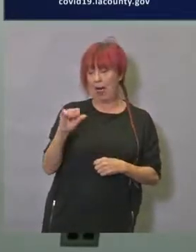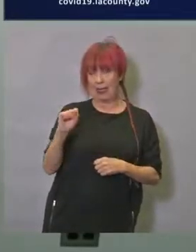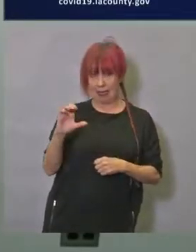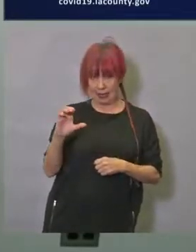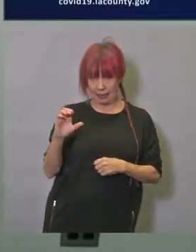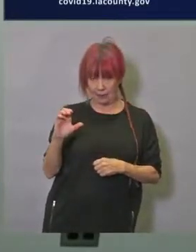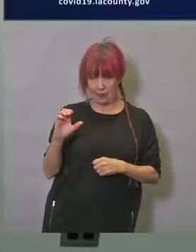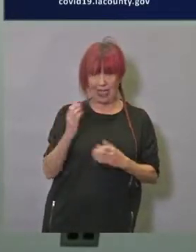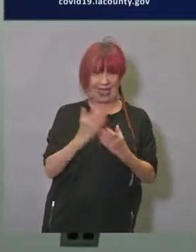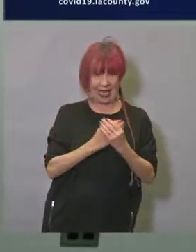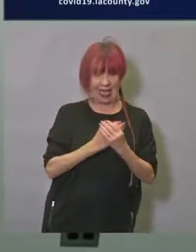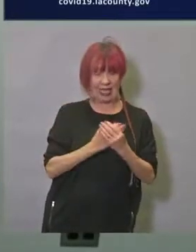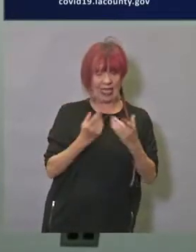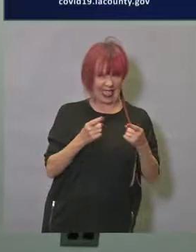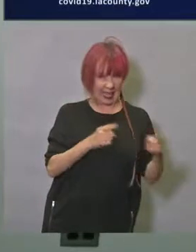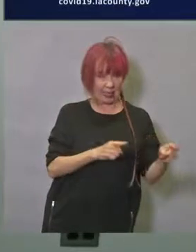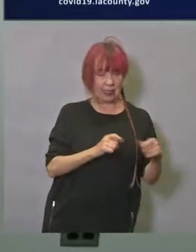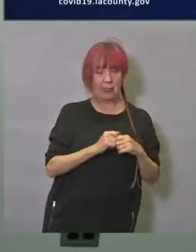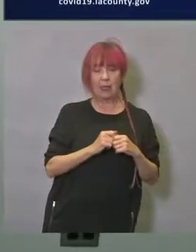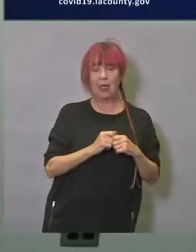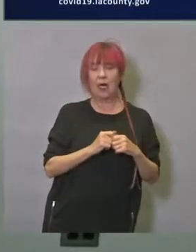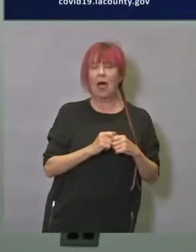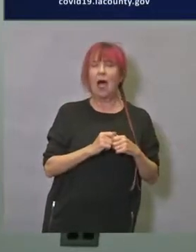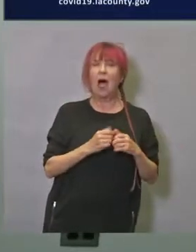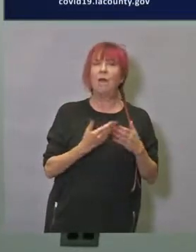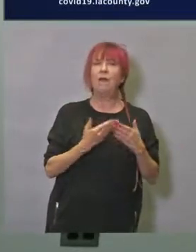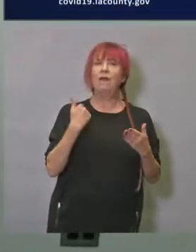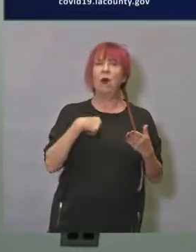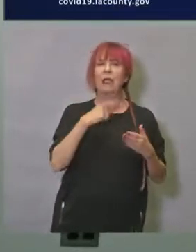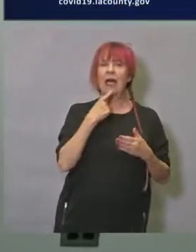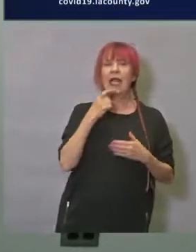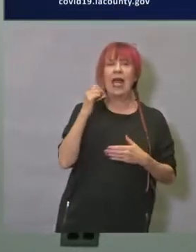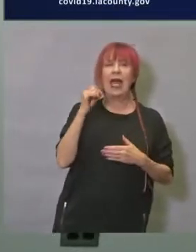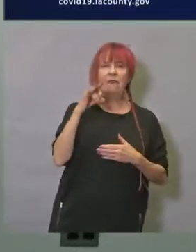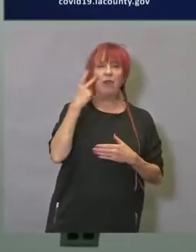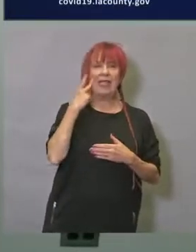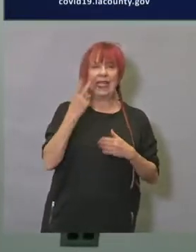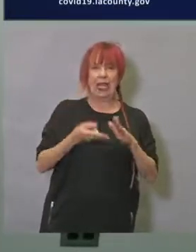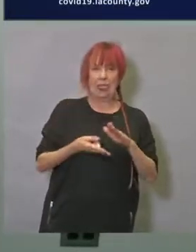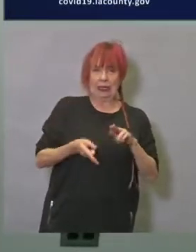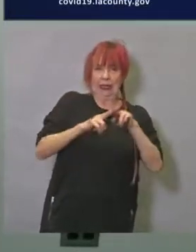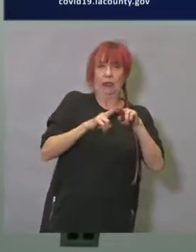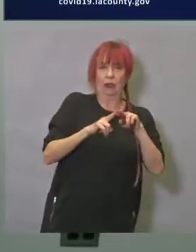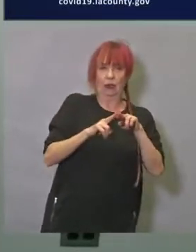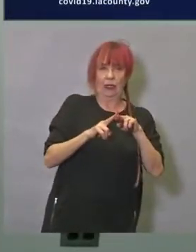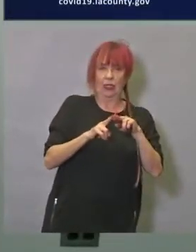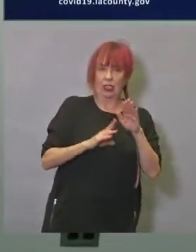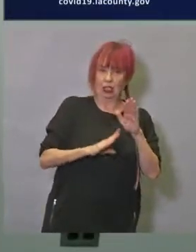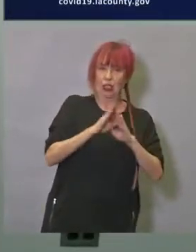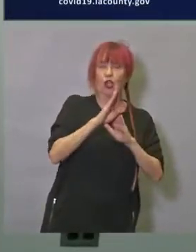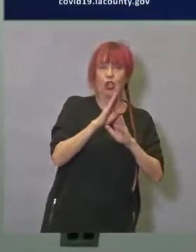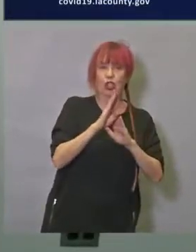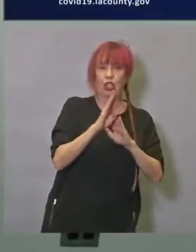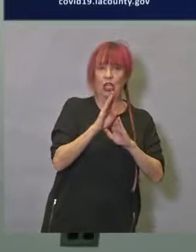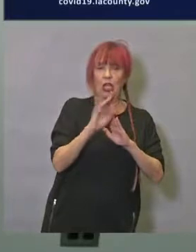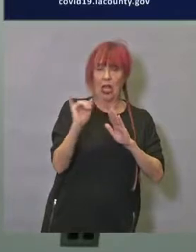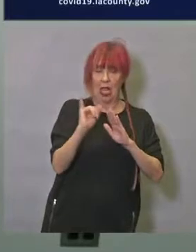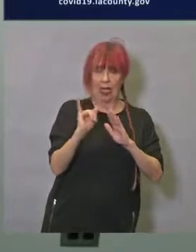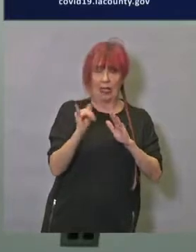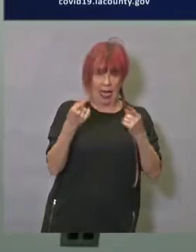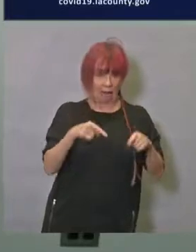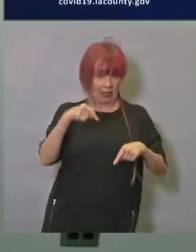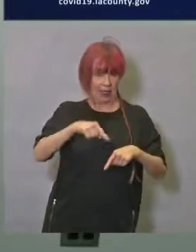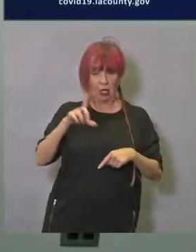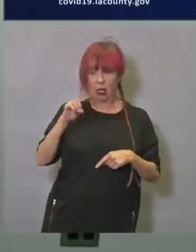cases, as we noted earlier, when you see a surge like we did in the November,